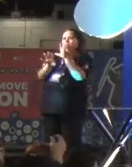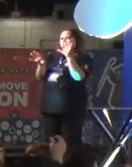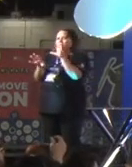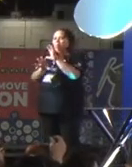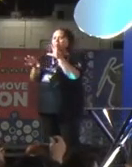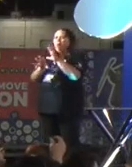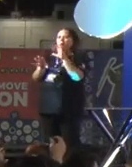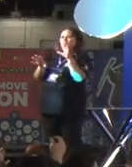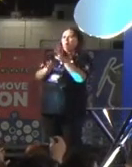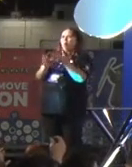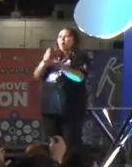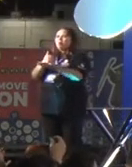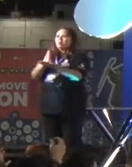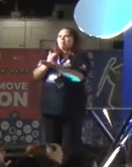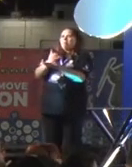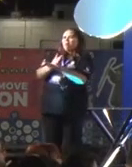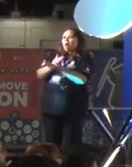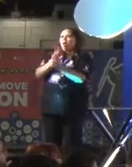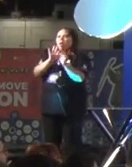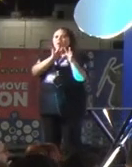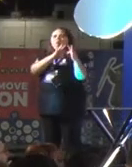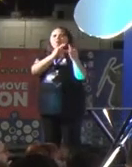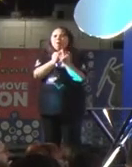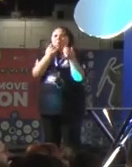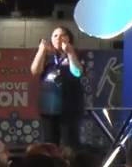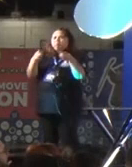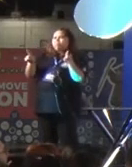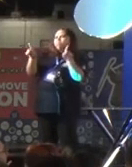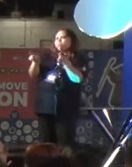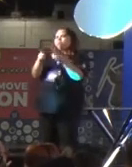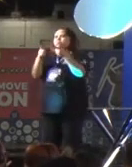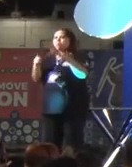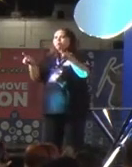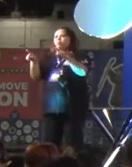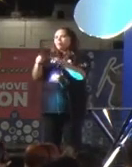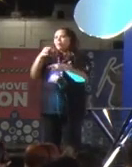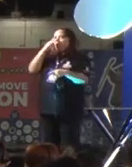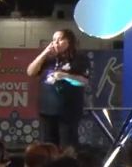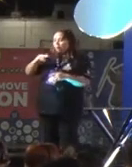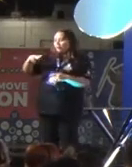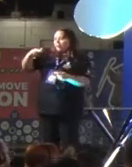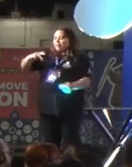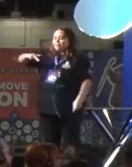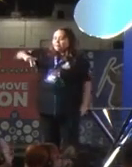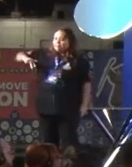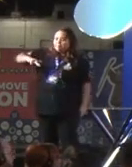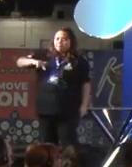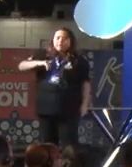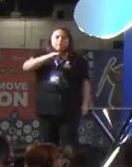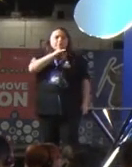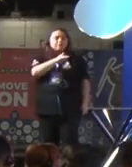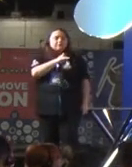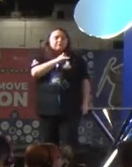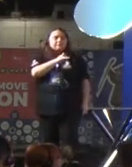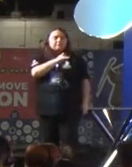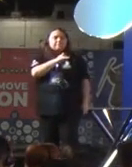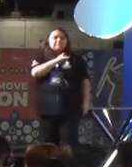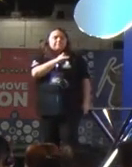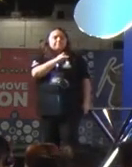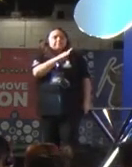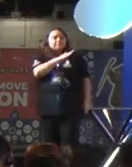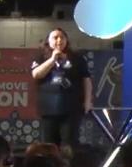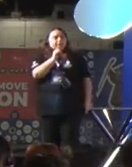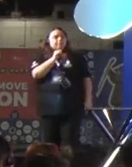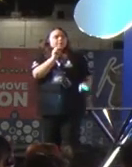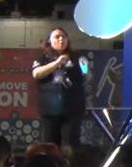bouncy castle. When a small boy came up to my father and said, "Stephen, what would happen to